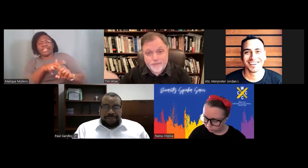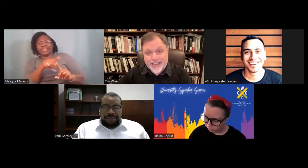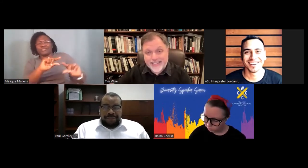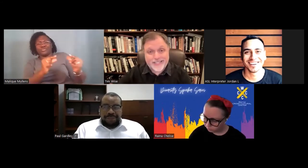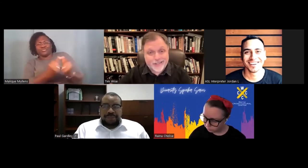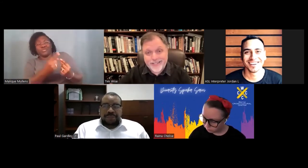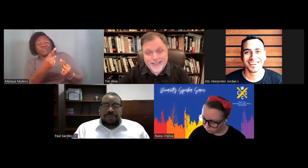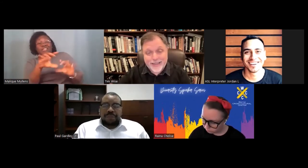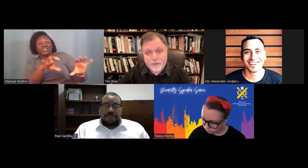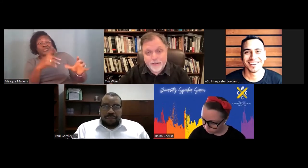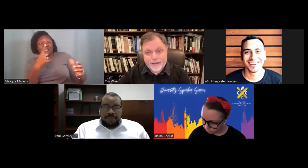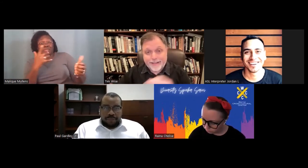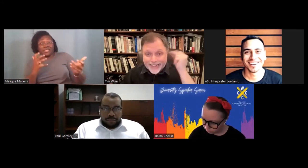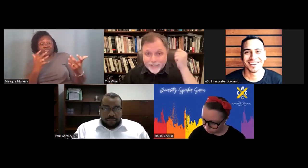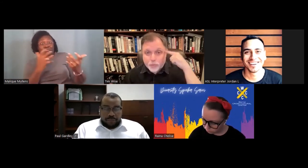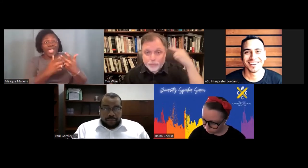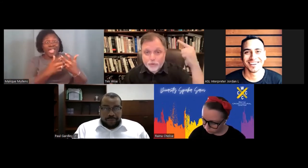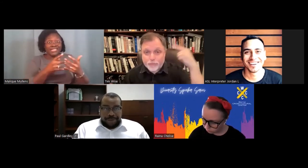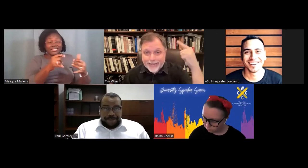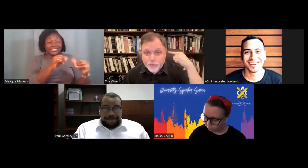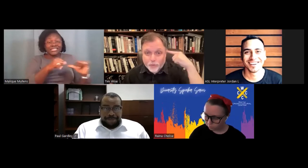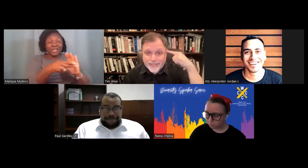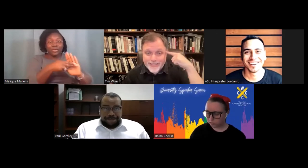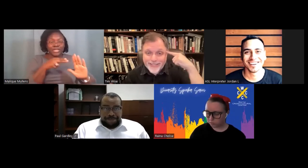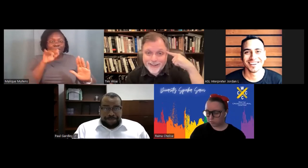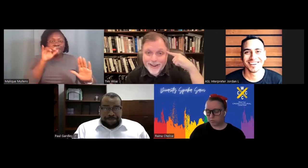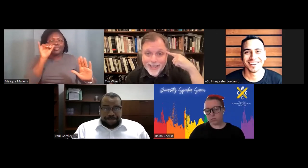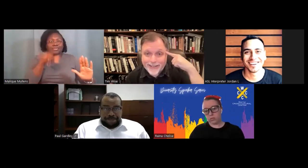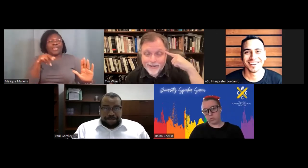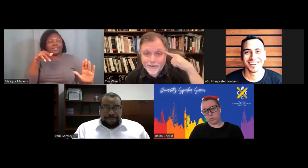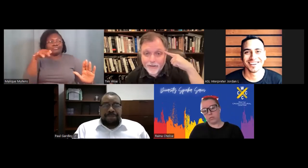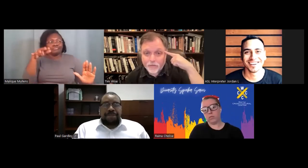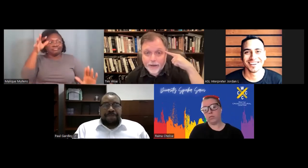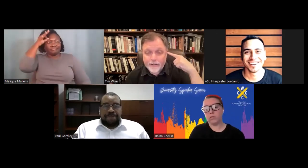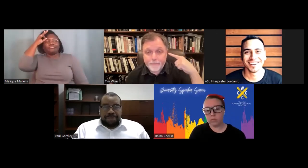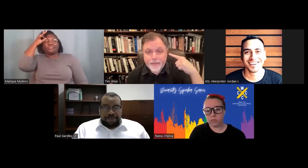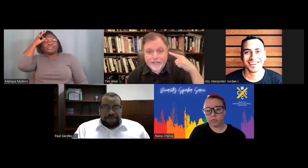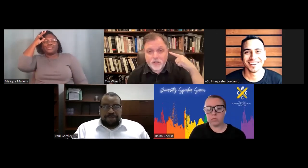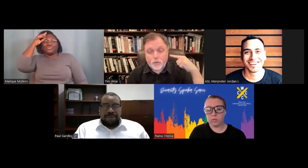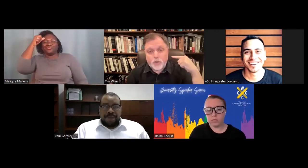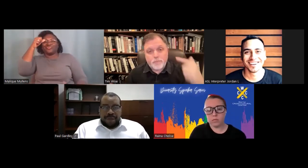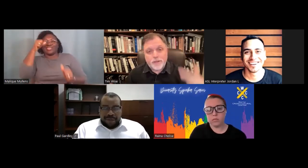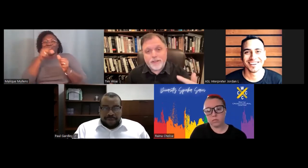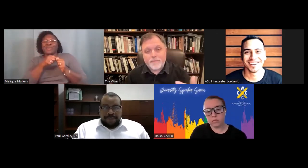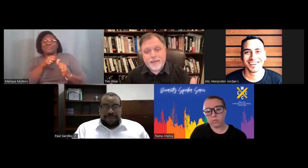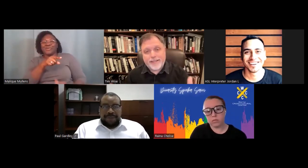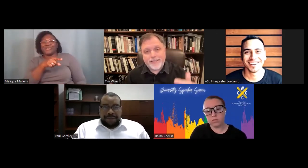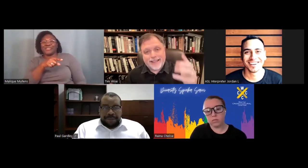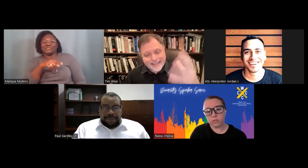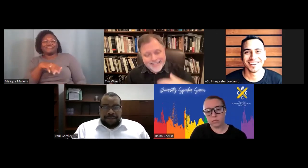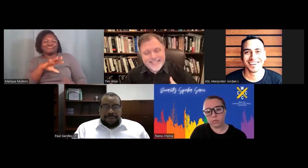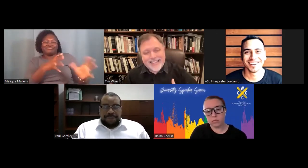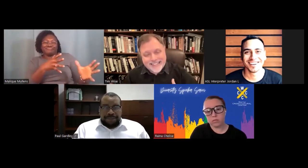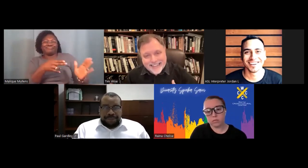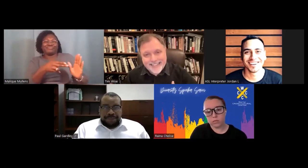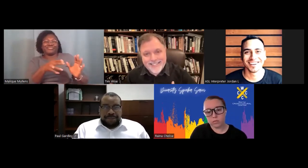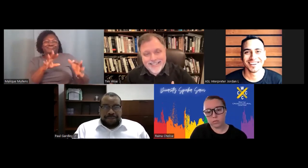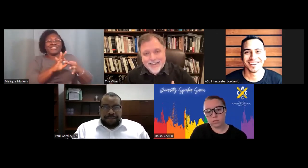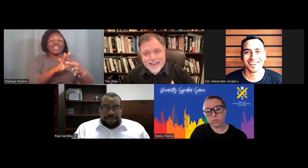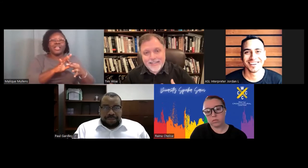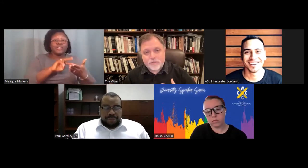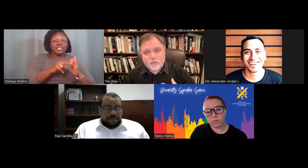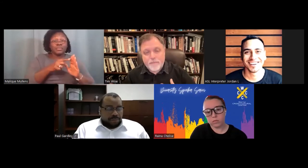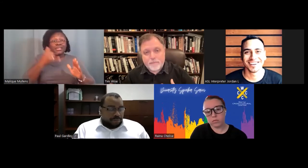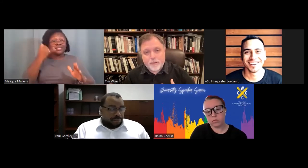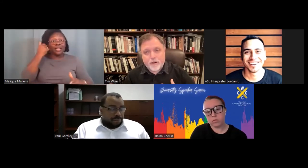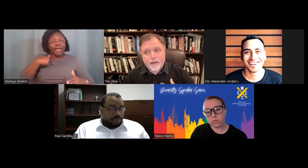reminds you of that stereotype, That's what sticks in our head, right? And so humility means I need to acknowledge that.